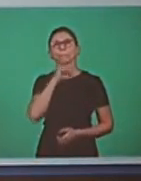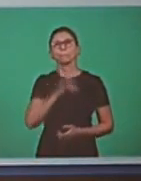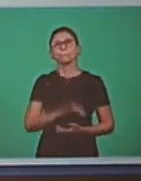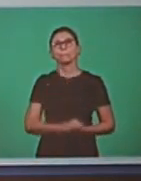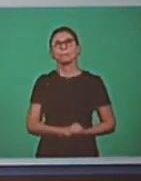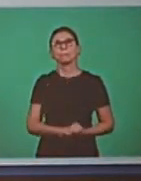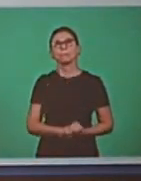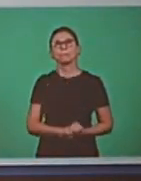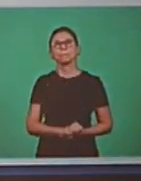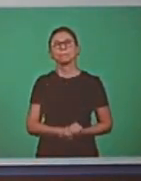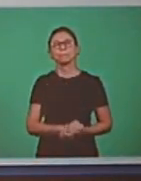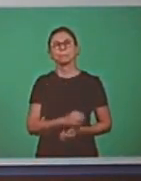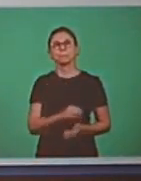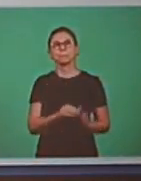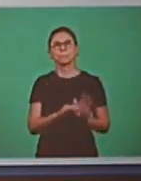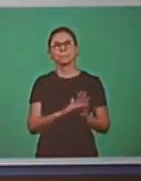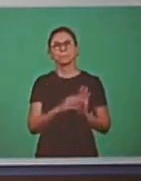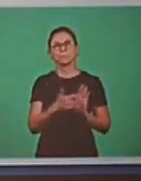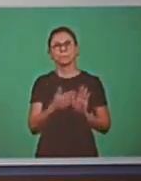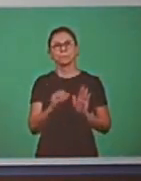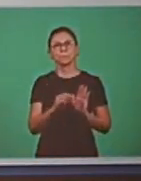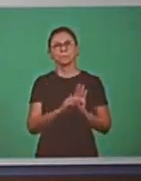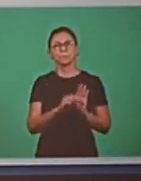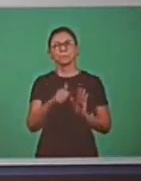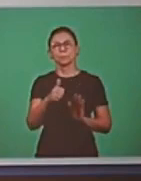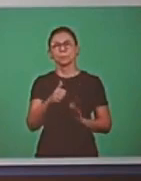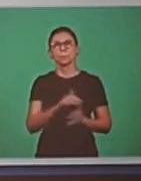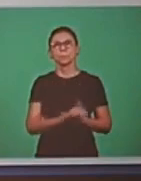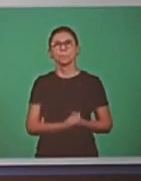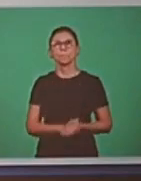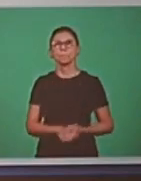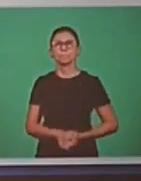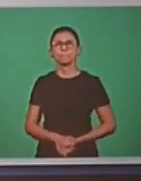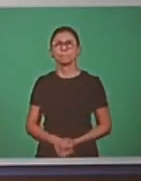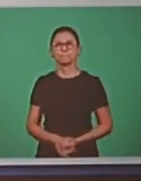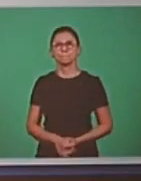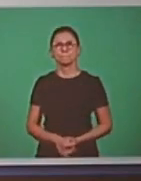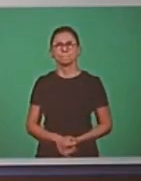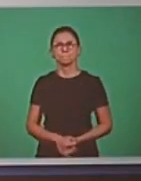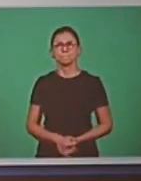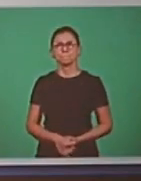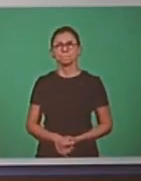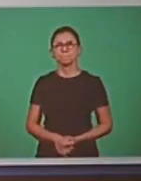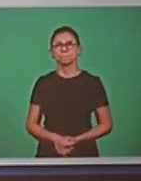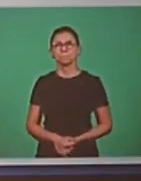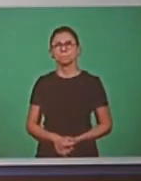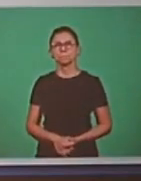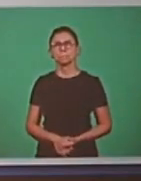for his vineyard. So the son is the price.